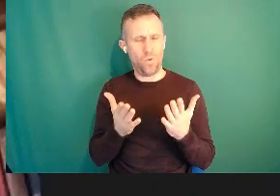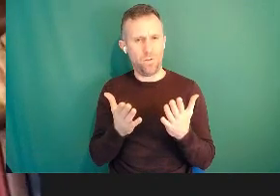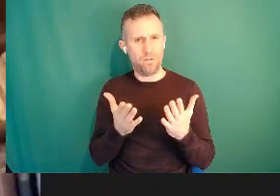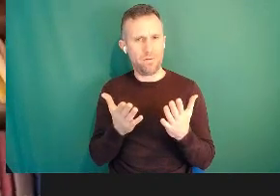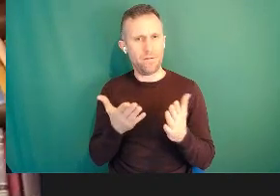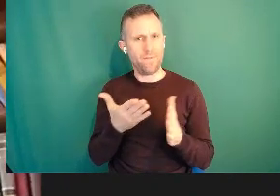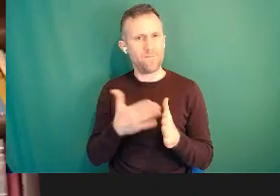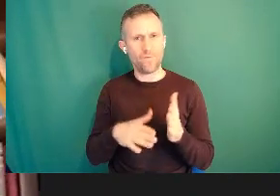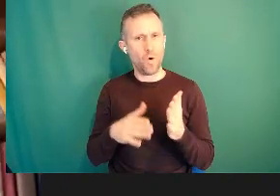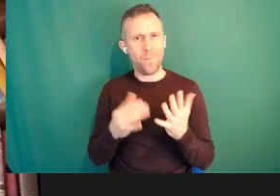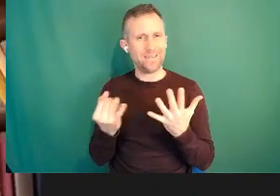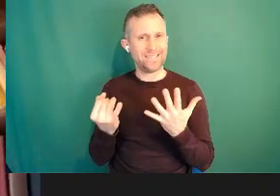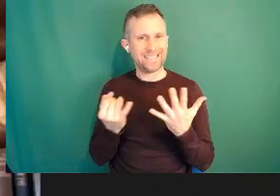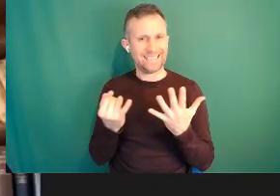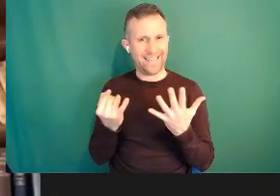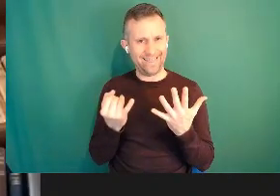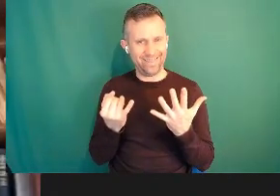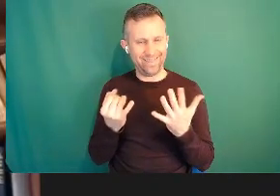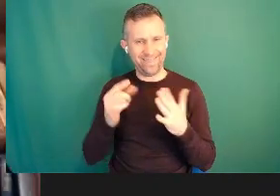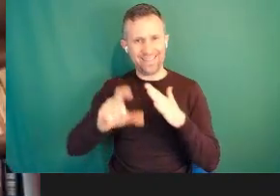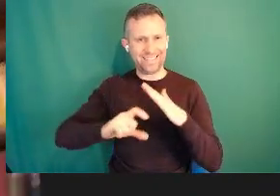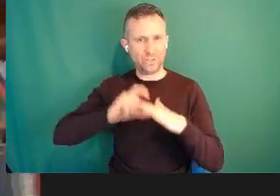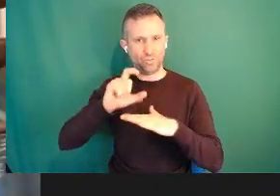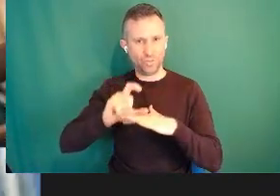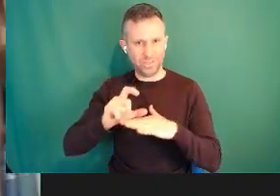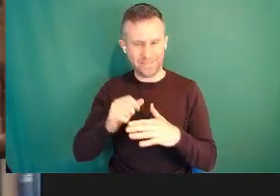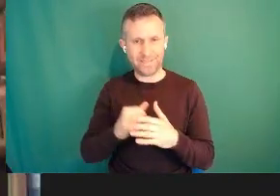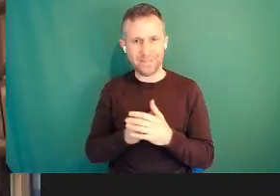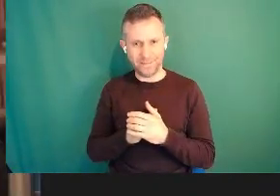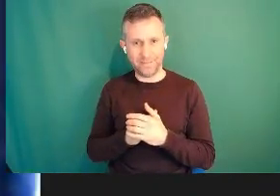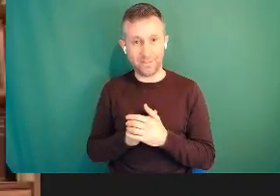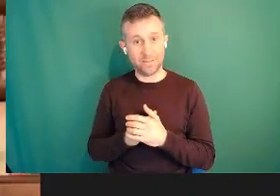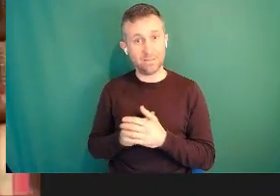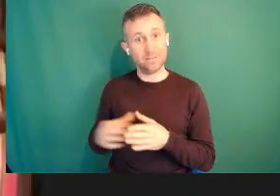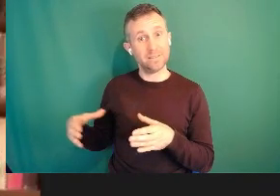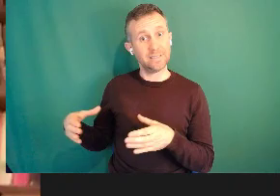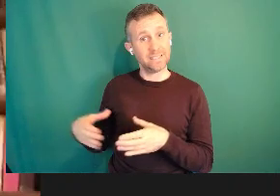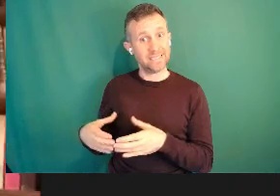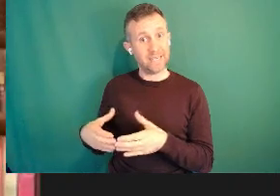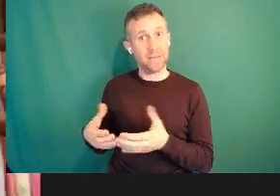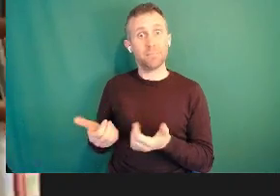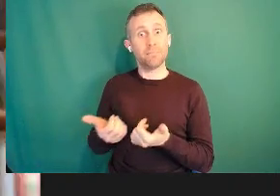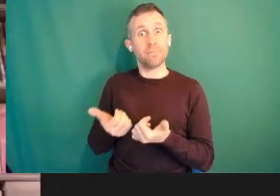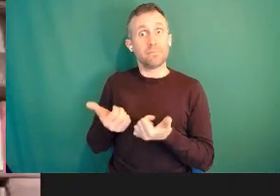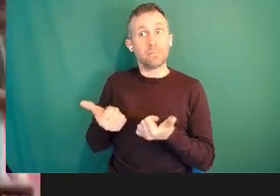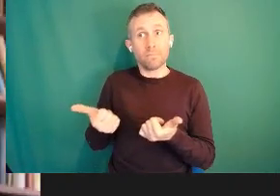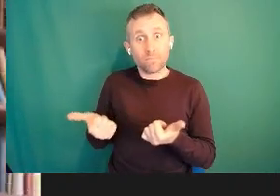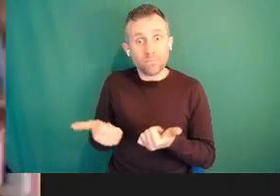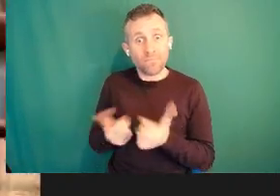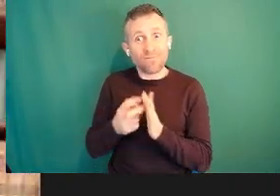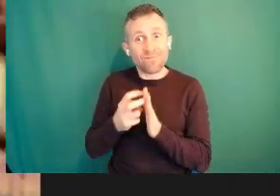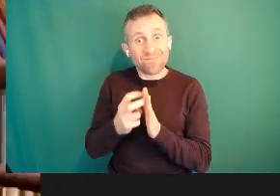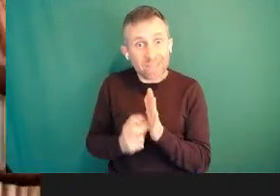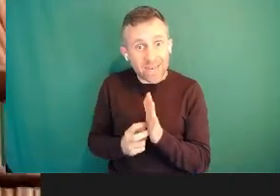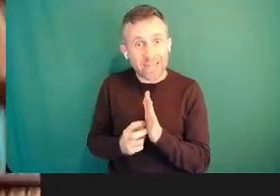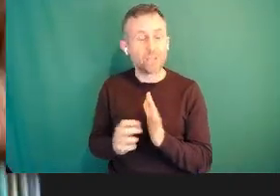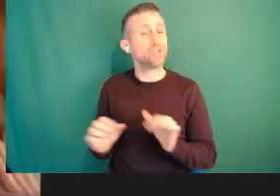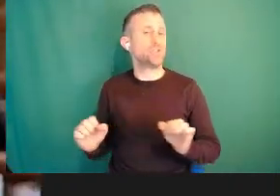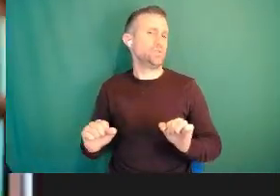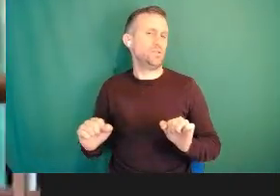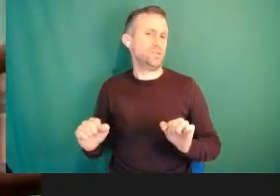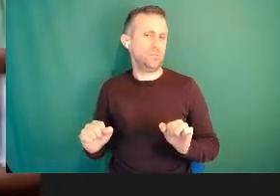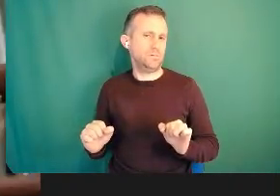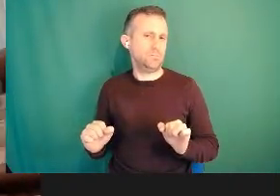they finish their kind of recording, we won't know exactly what is the oldest book in the house. And so we're looking forward